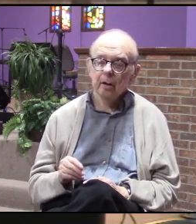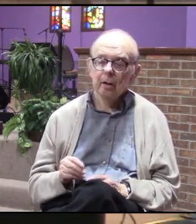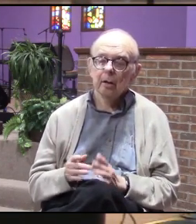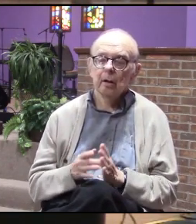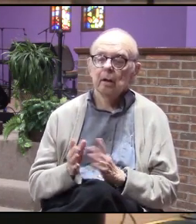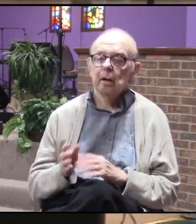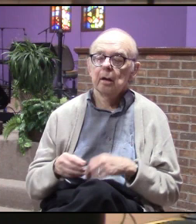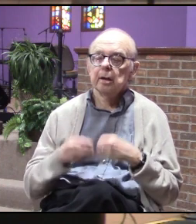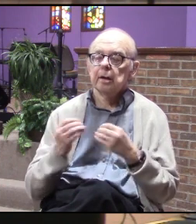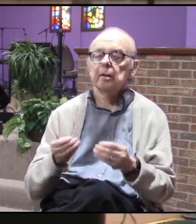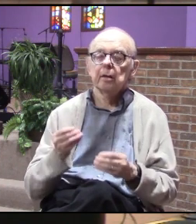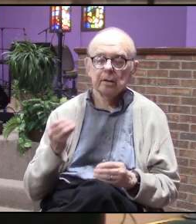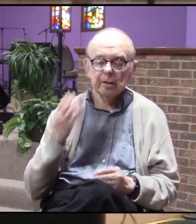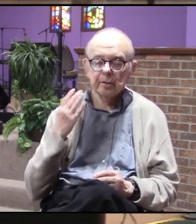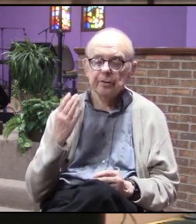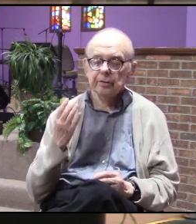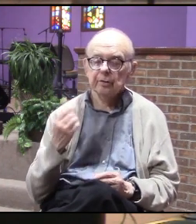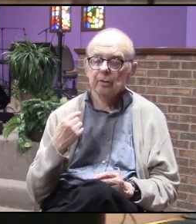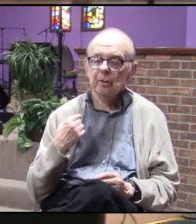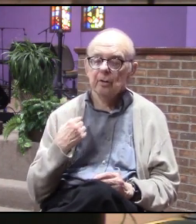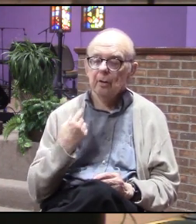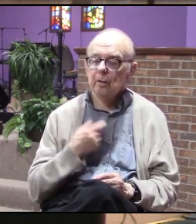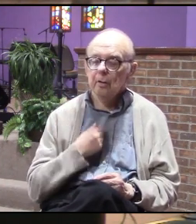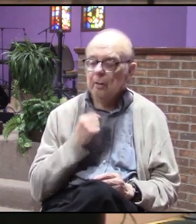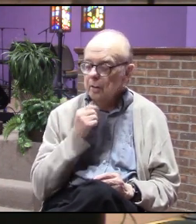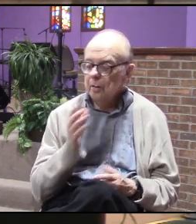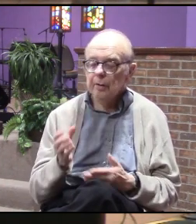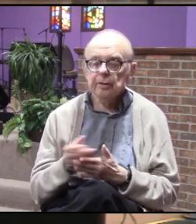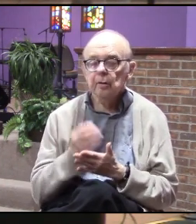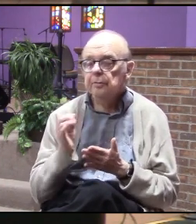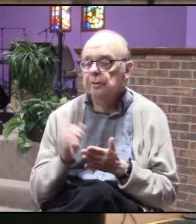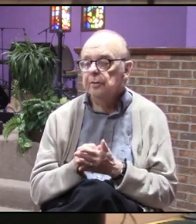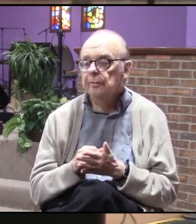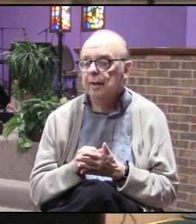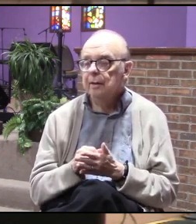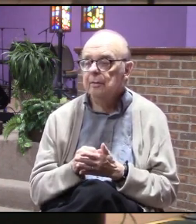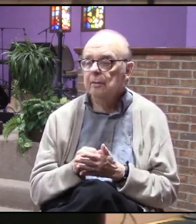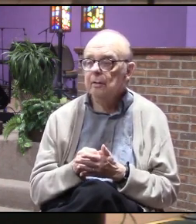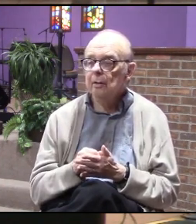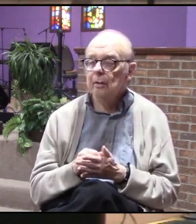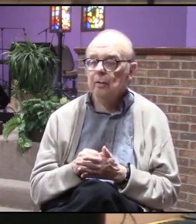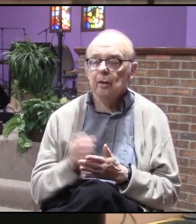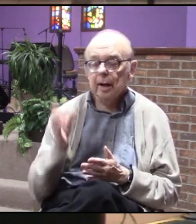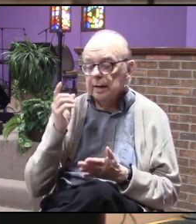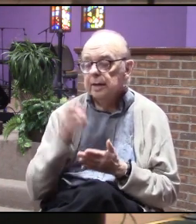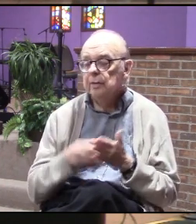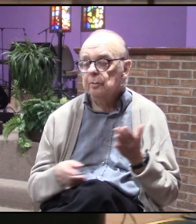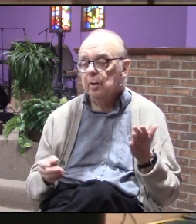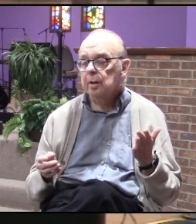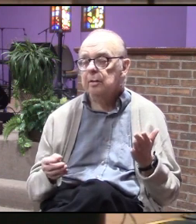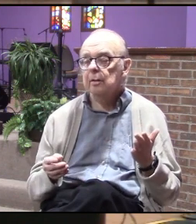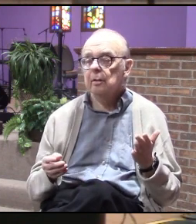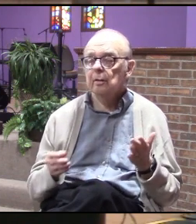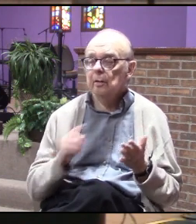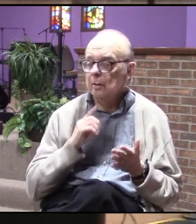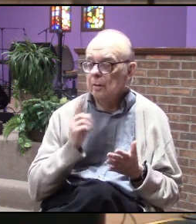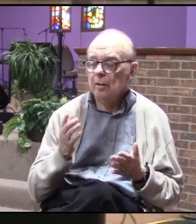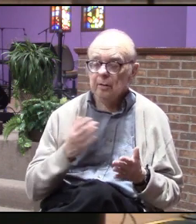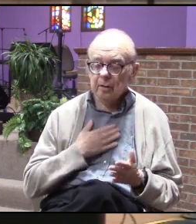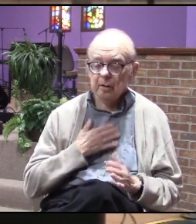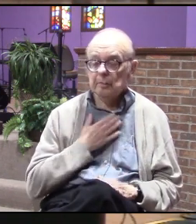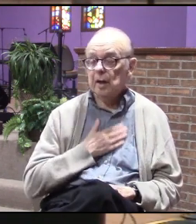He extended His grace to us that we don't deserve. So guess what? It is